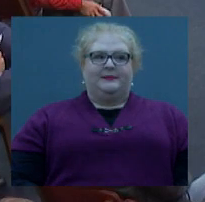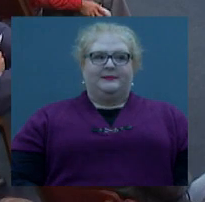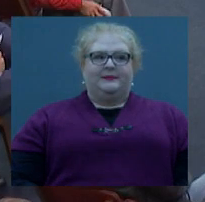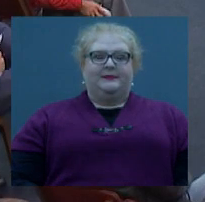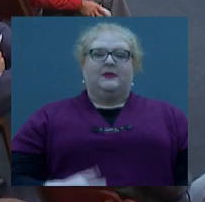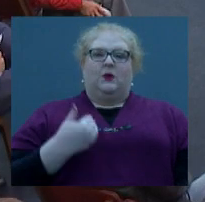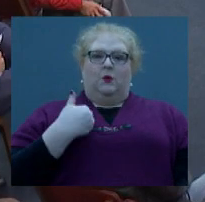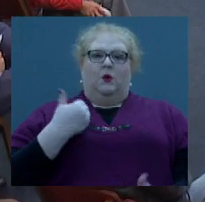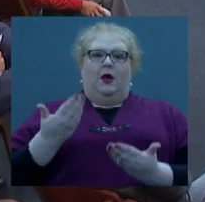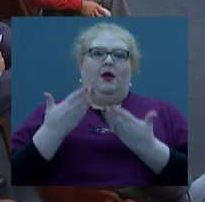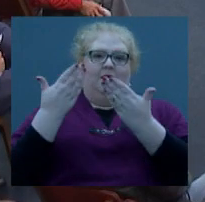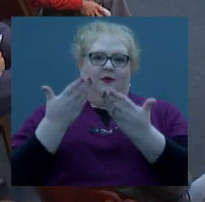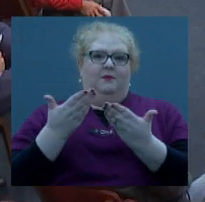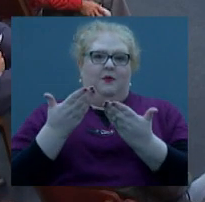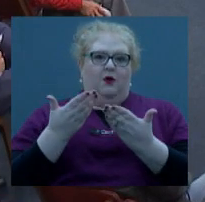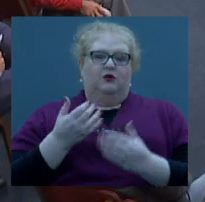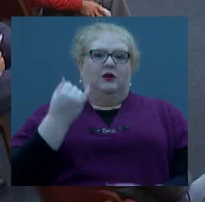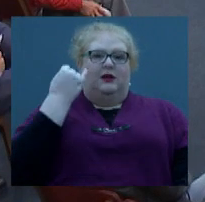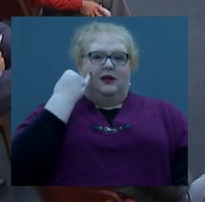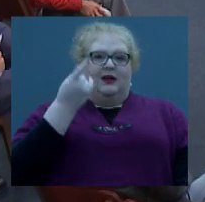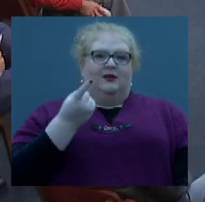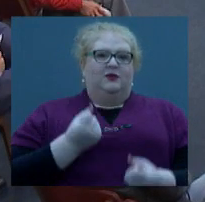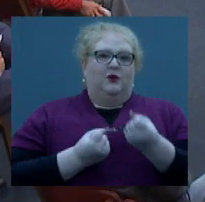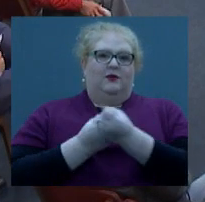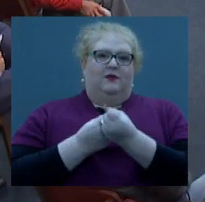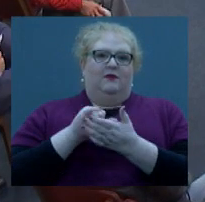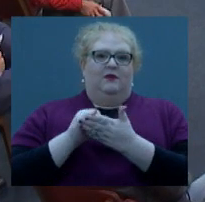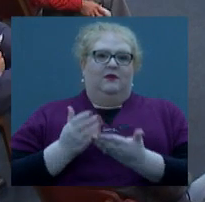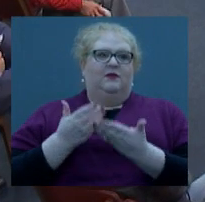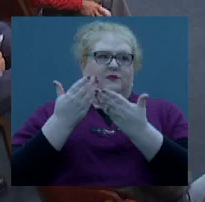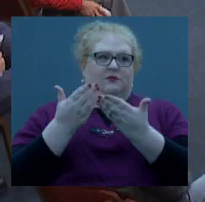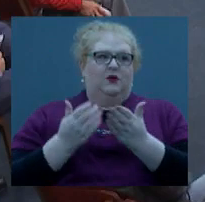You have the motion. If you're in favor of the motion, raise your hand.